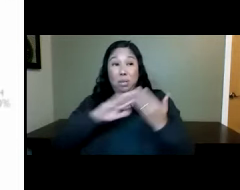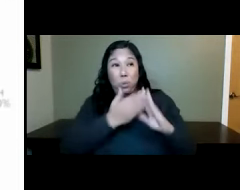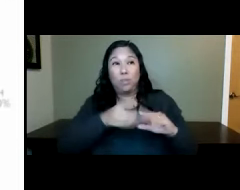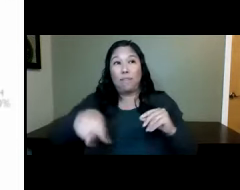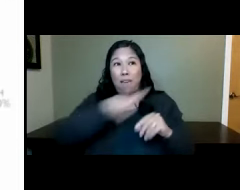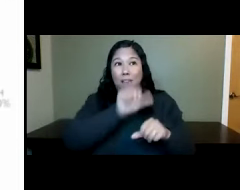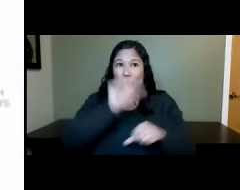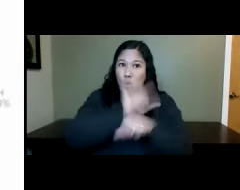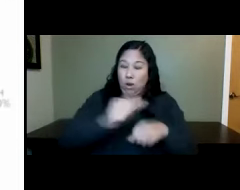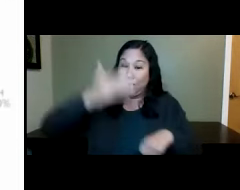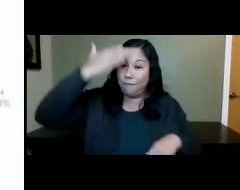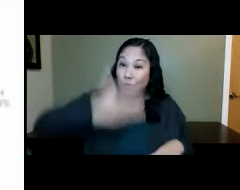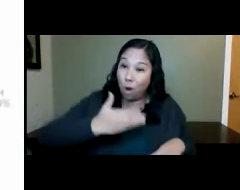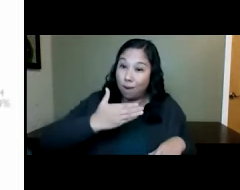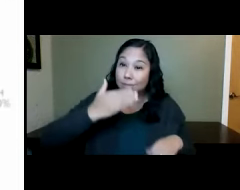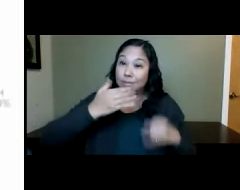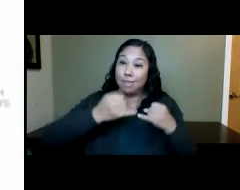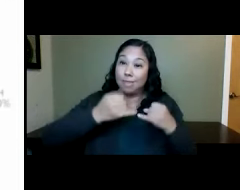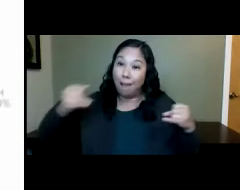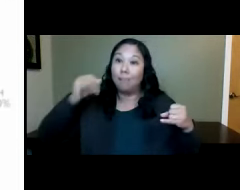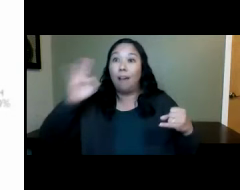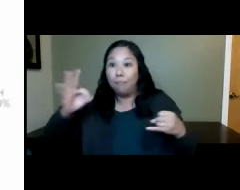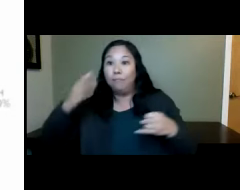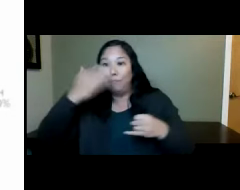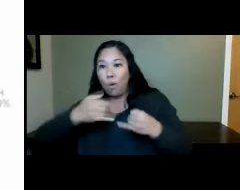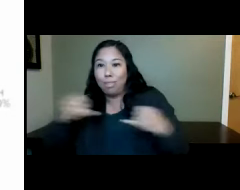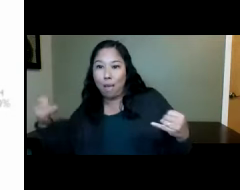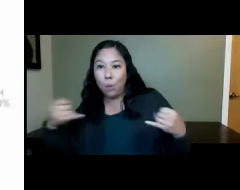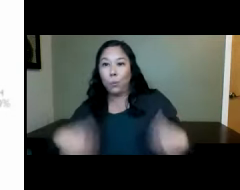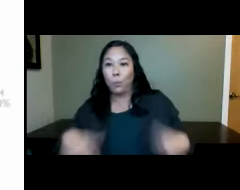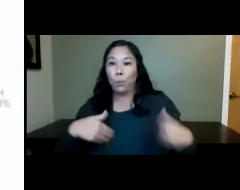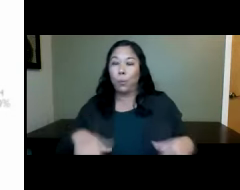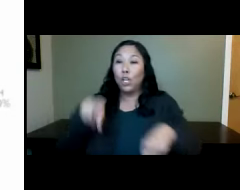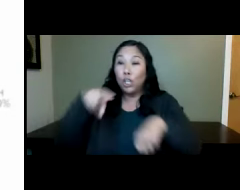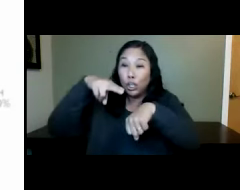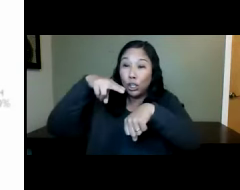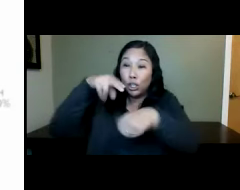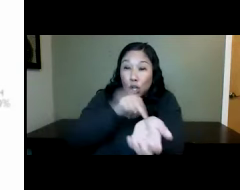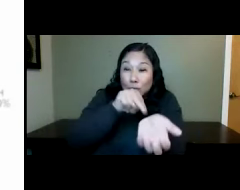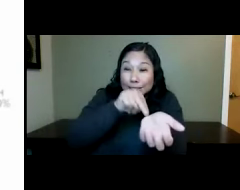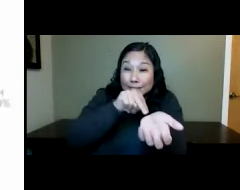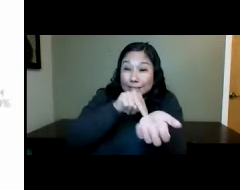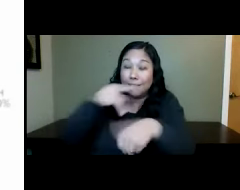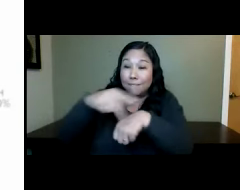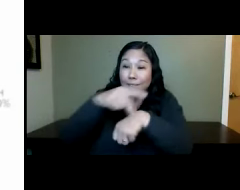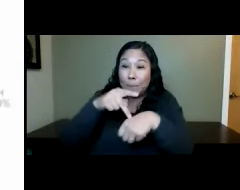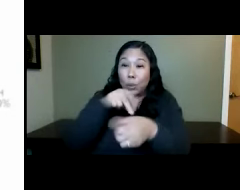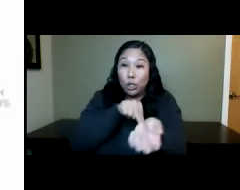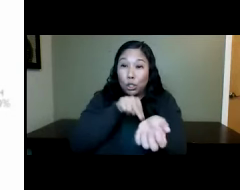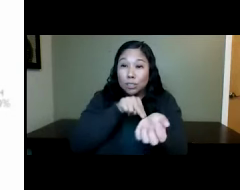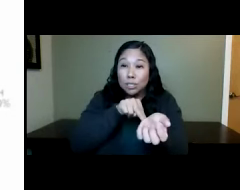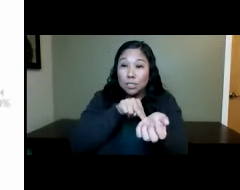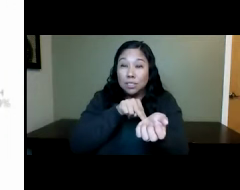line of the front line. So in terms of nurses, the Filipino nurses, they make up 4% of the